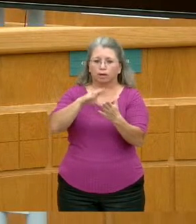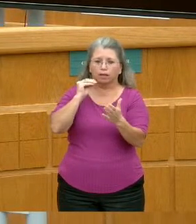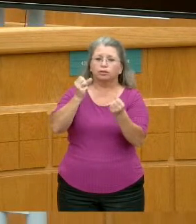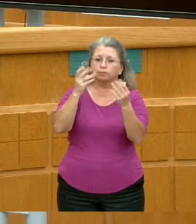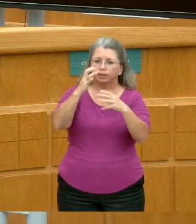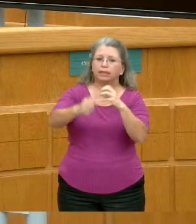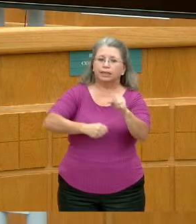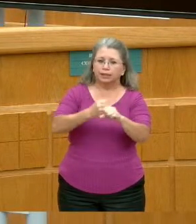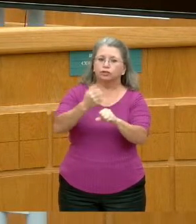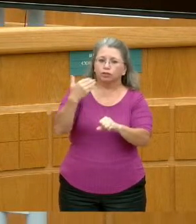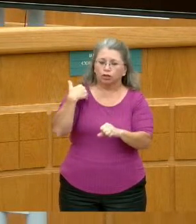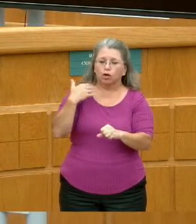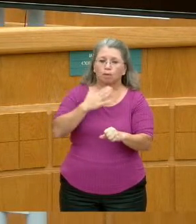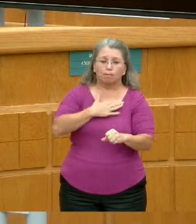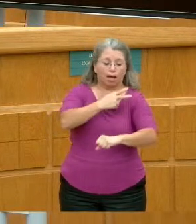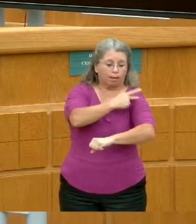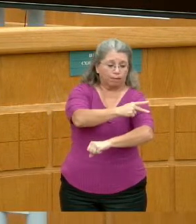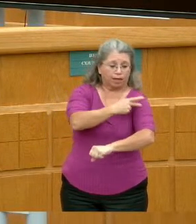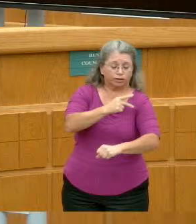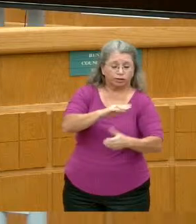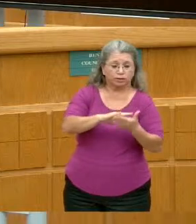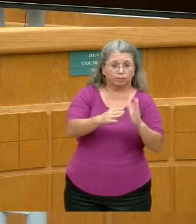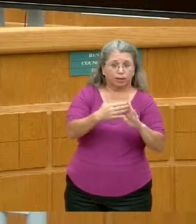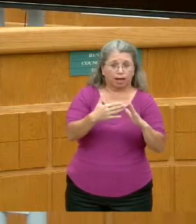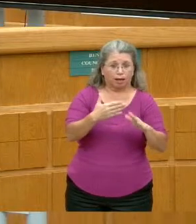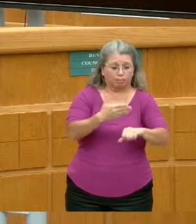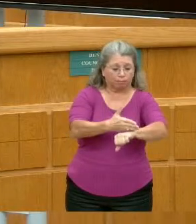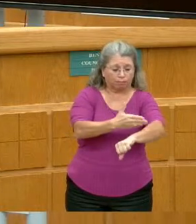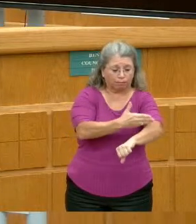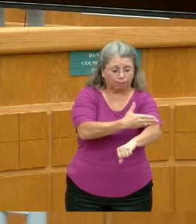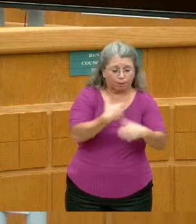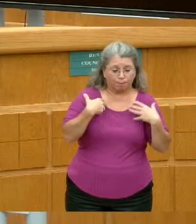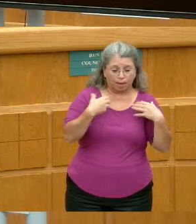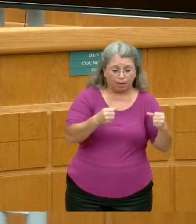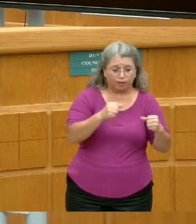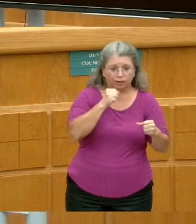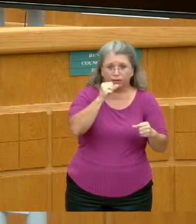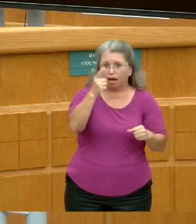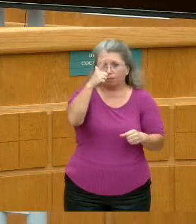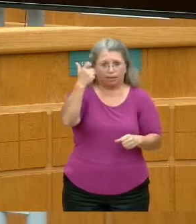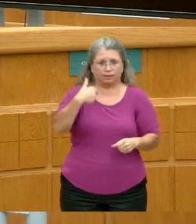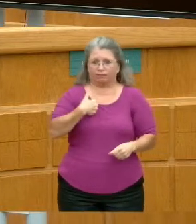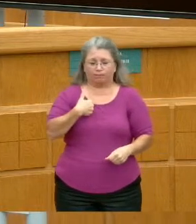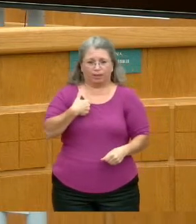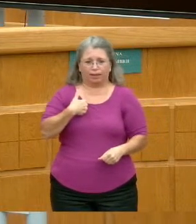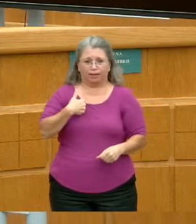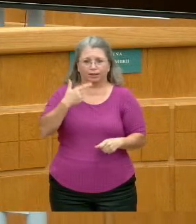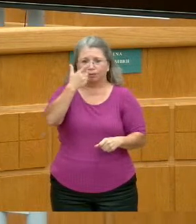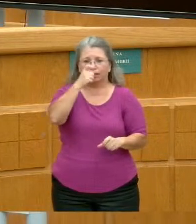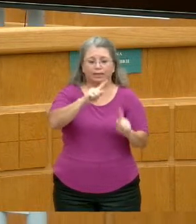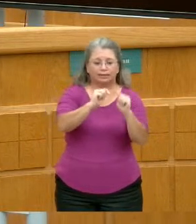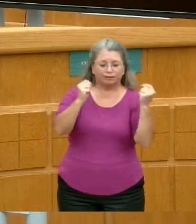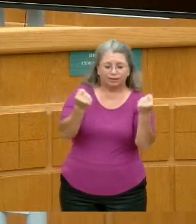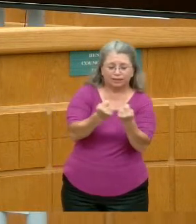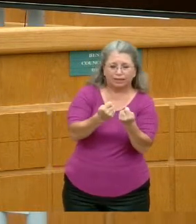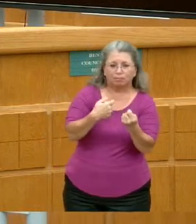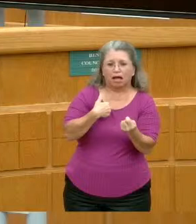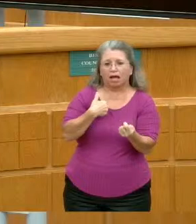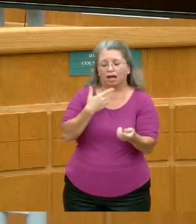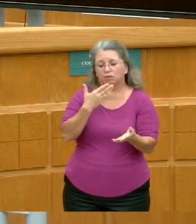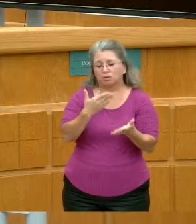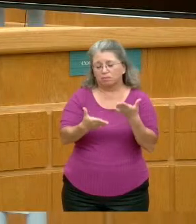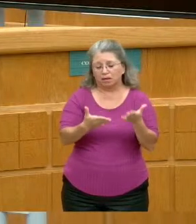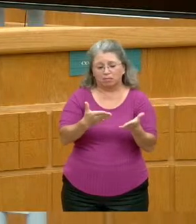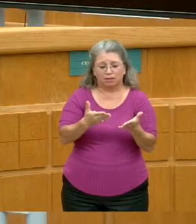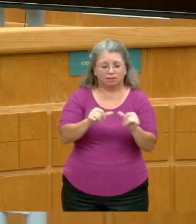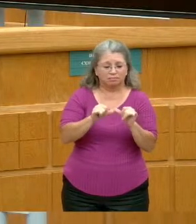better not because of me, but because of a team. I'd spend 15 minutes, half an hour, maybe an hour at the